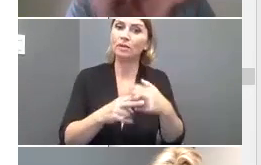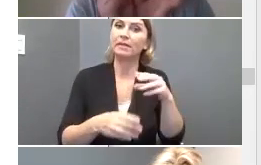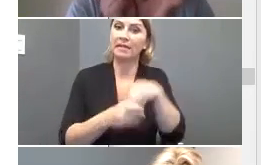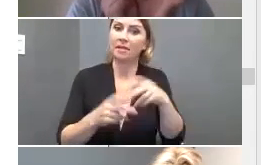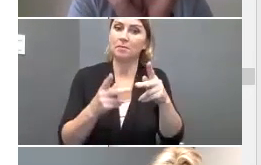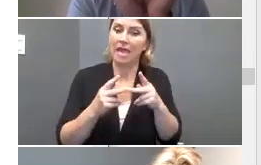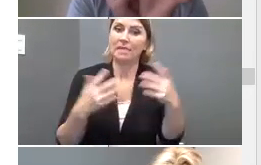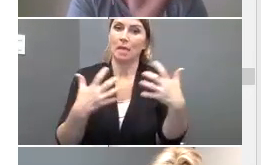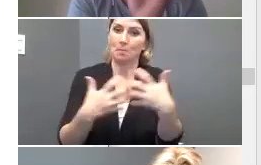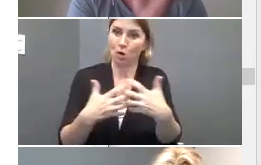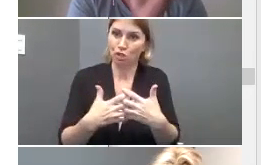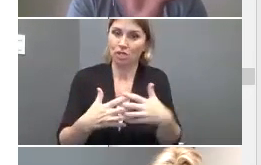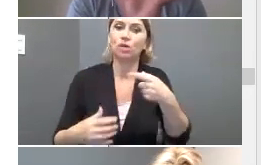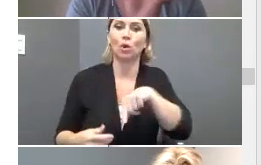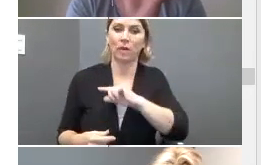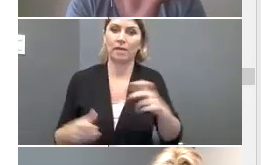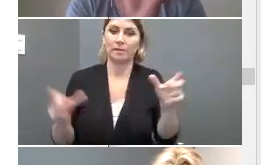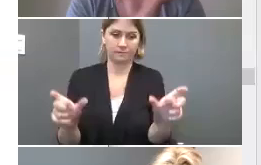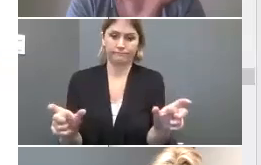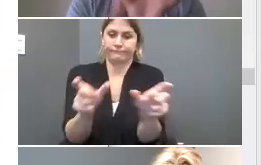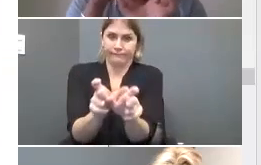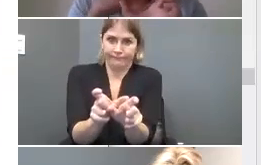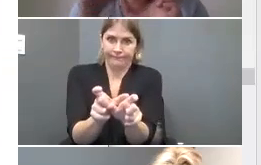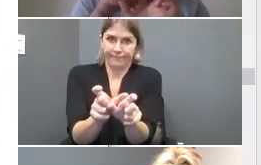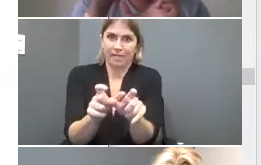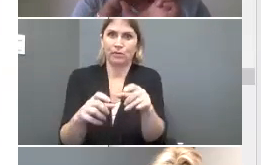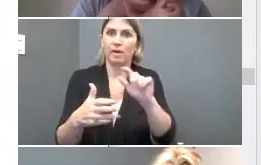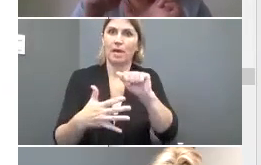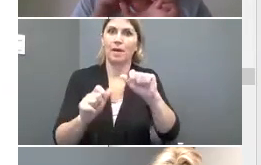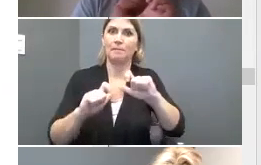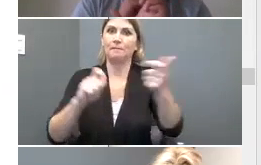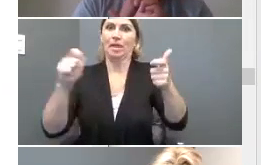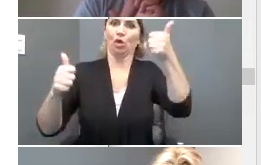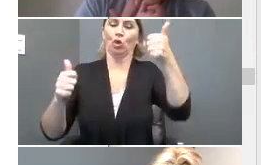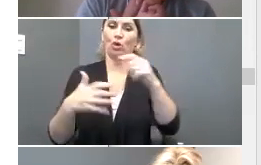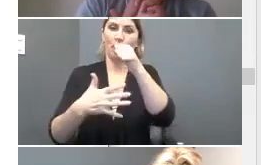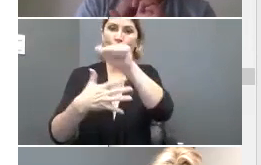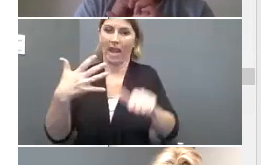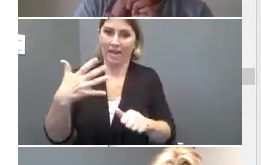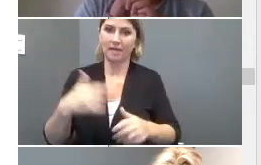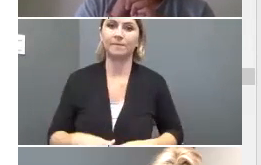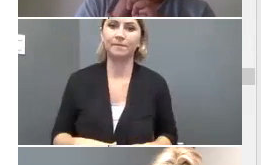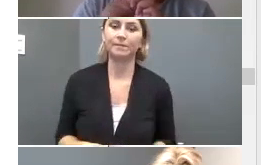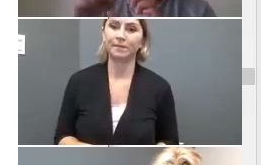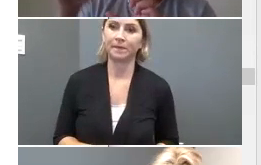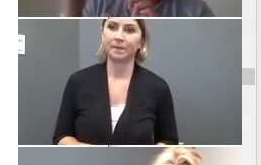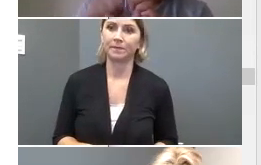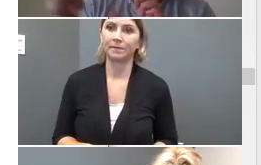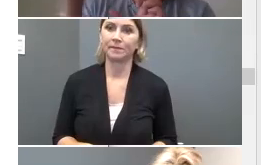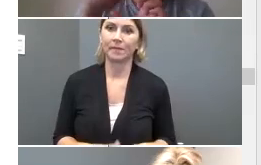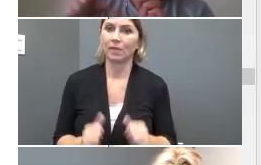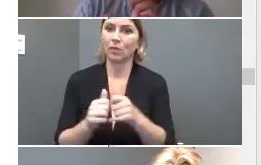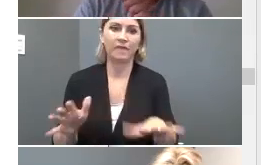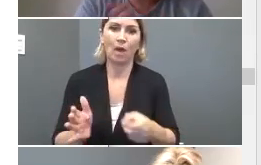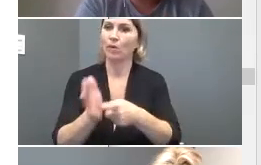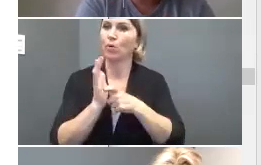we merge those two components together into a larger array in place, so without requiring any memory. And